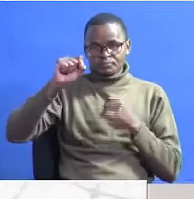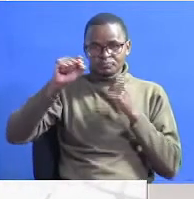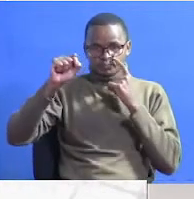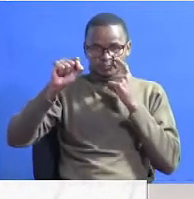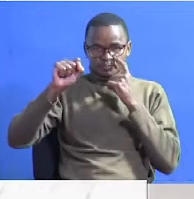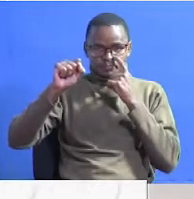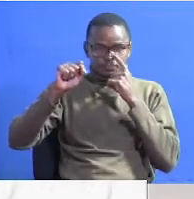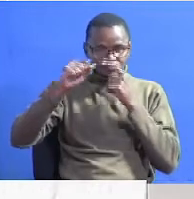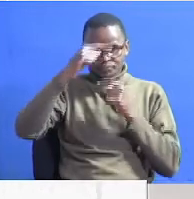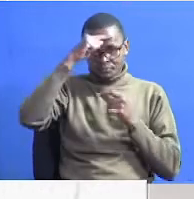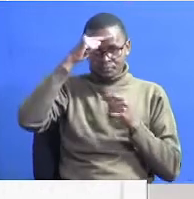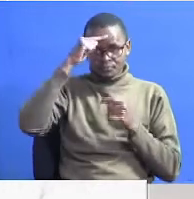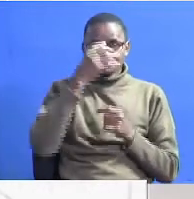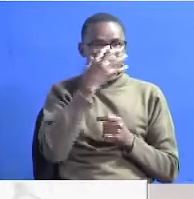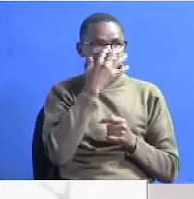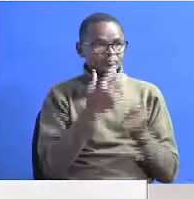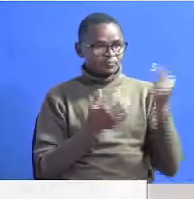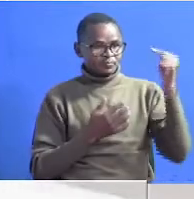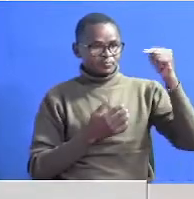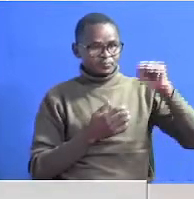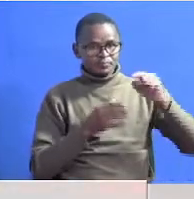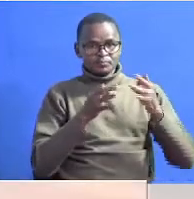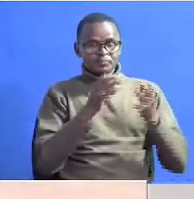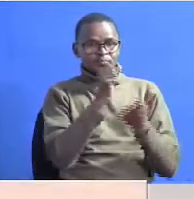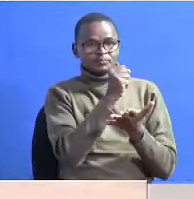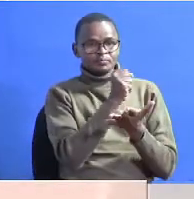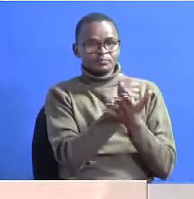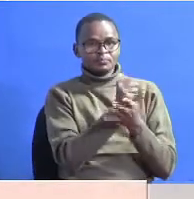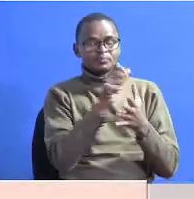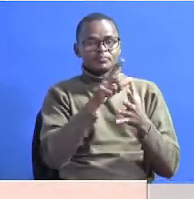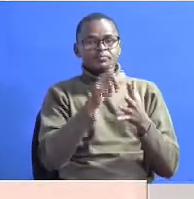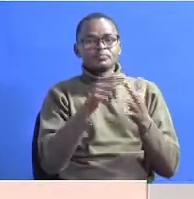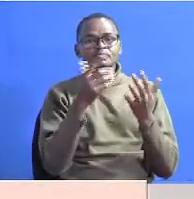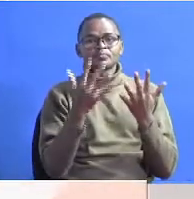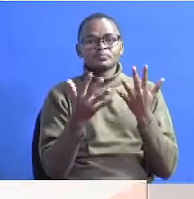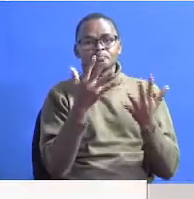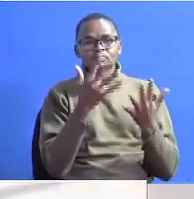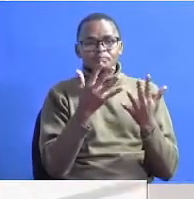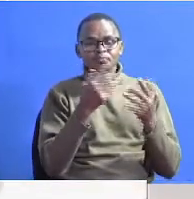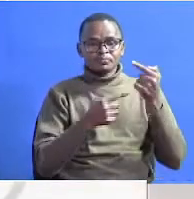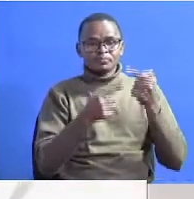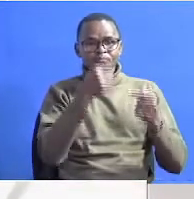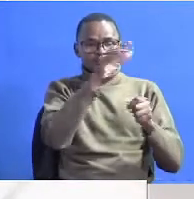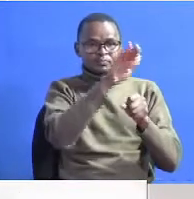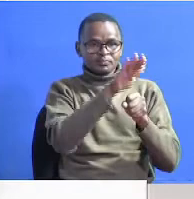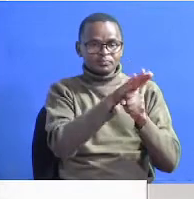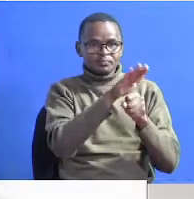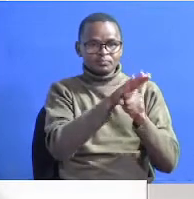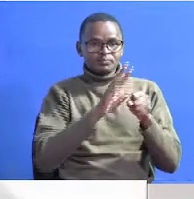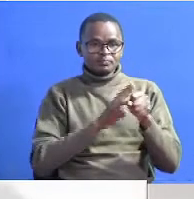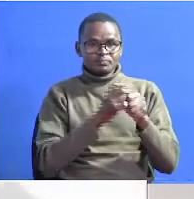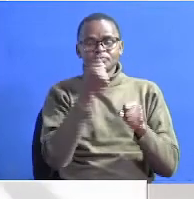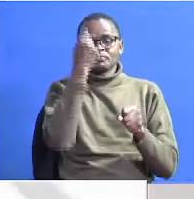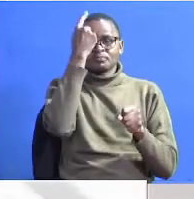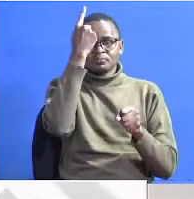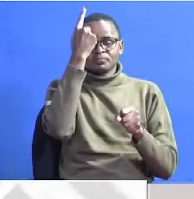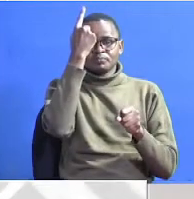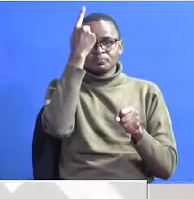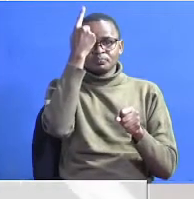because Dr. William Ruto coming into office, because he won by a majority. We understand